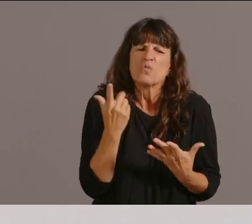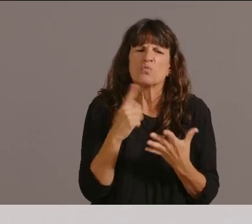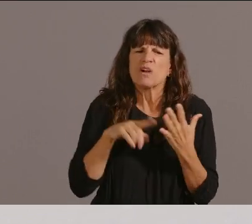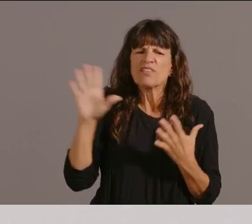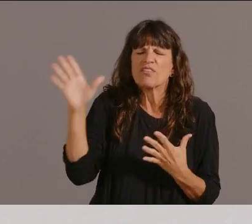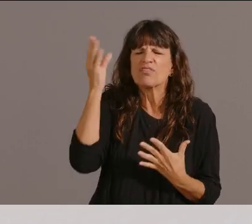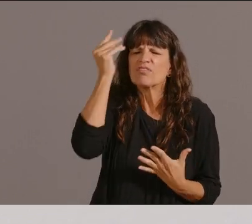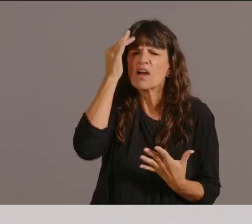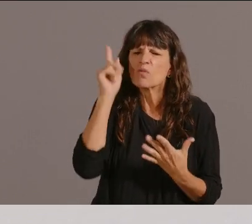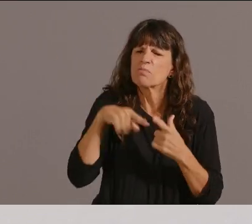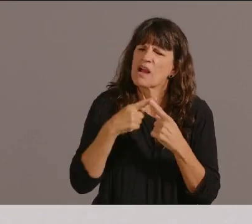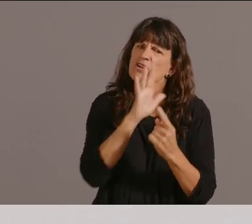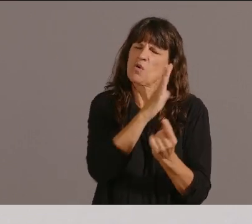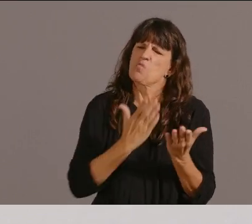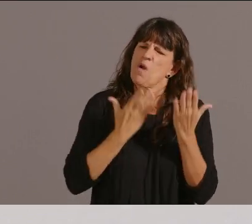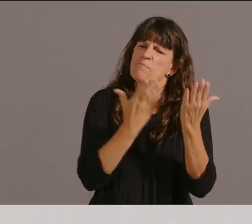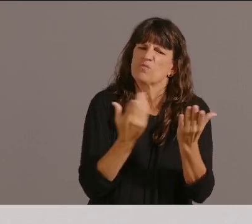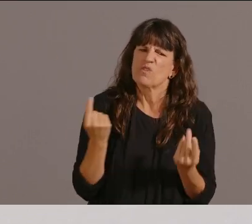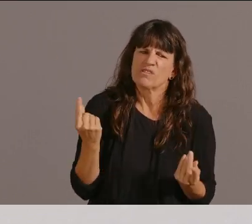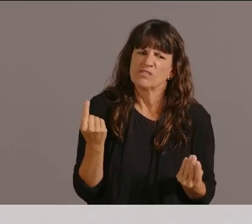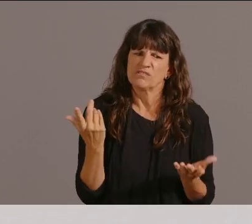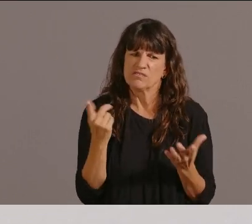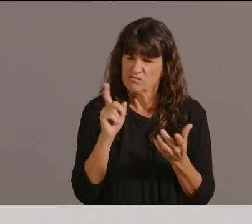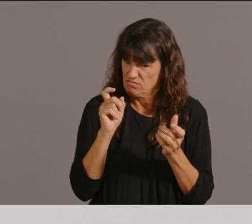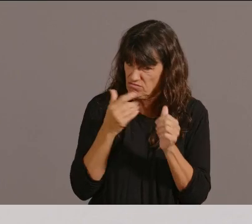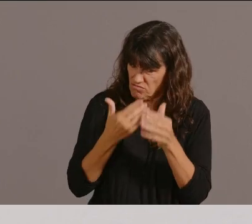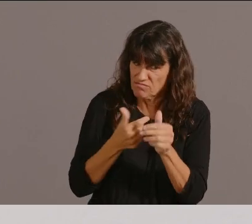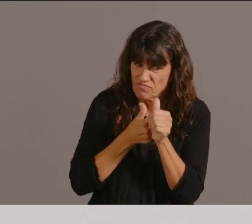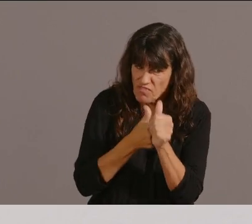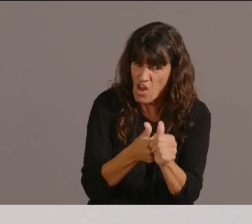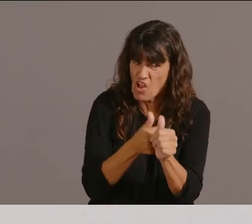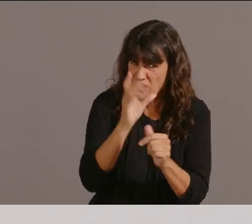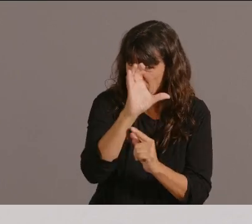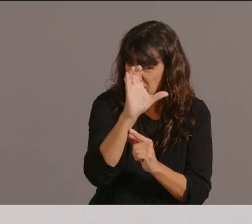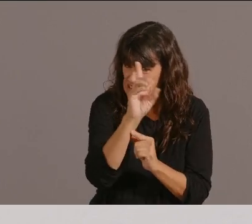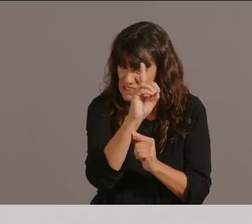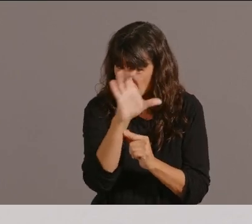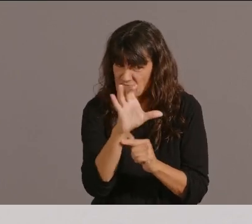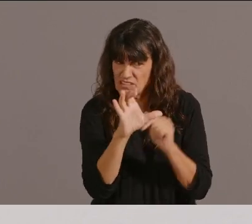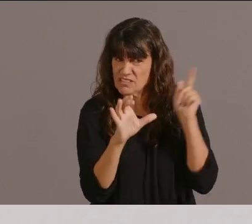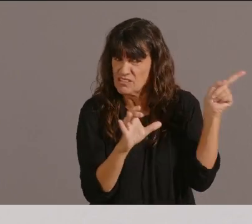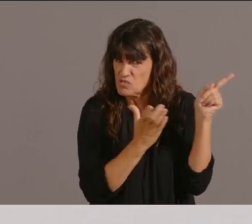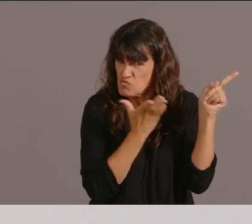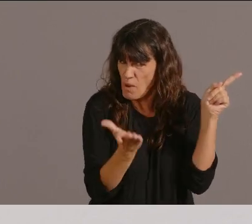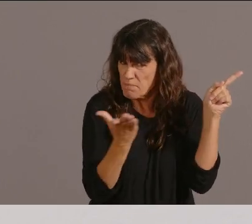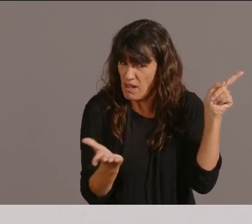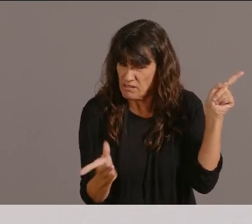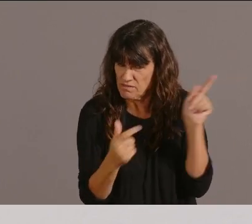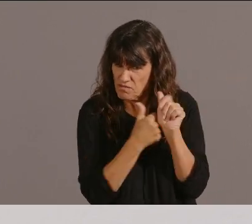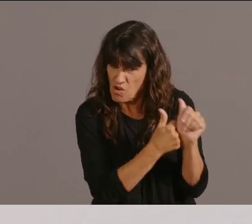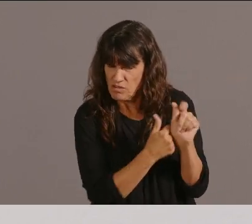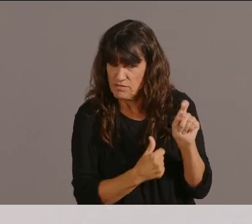and are we going to be doing that? Is that your recommendation now? So